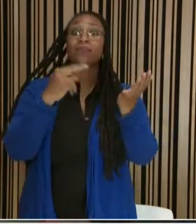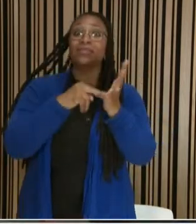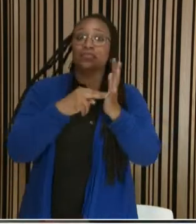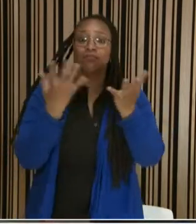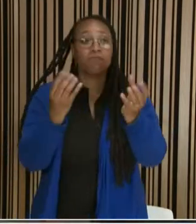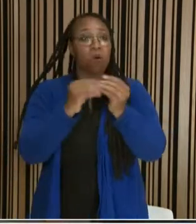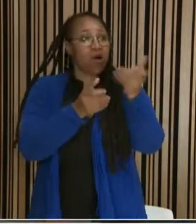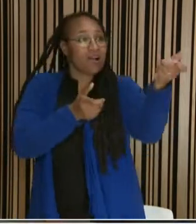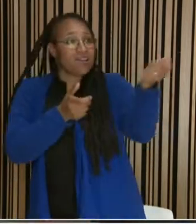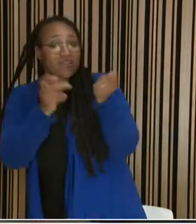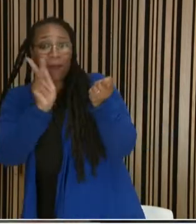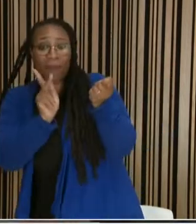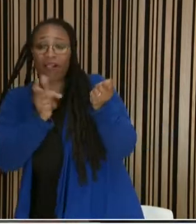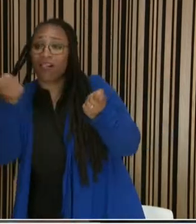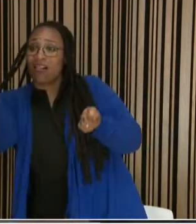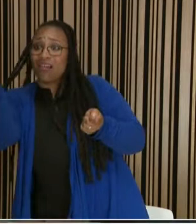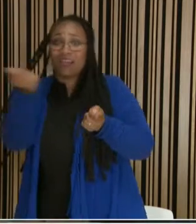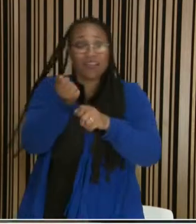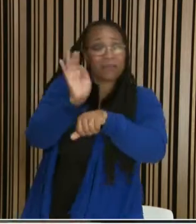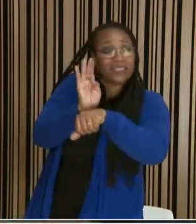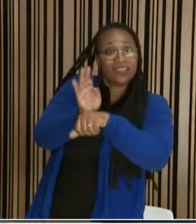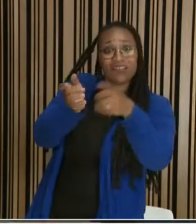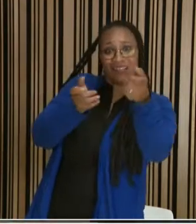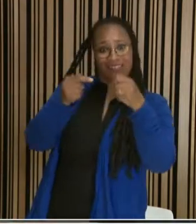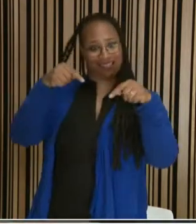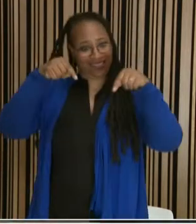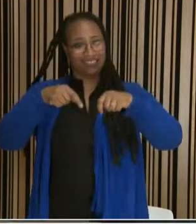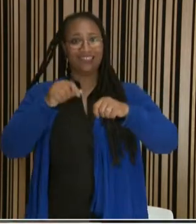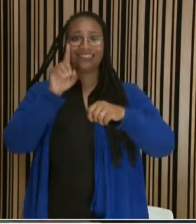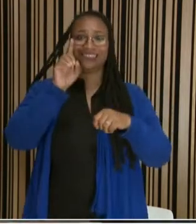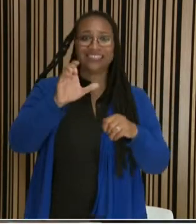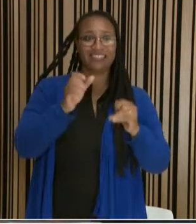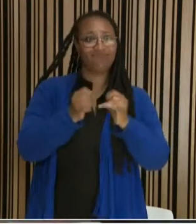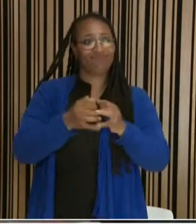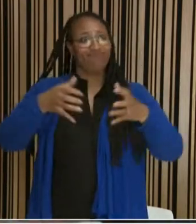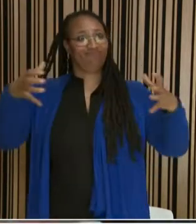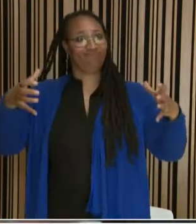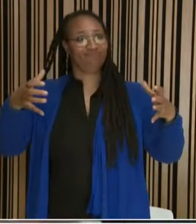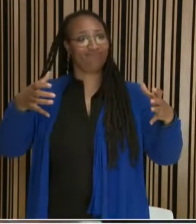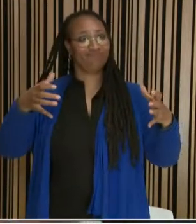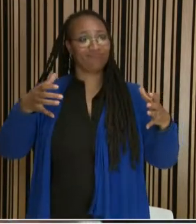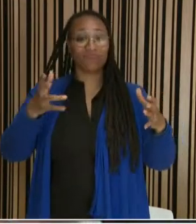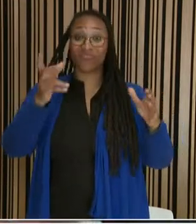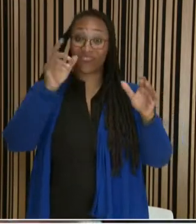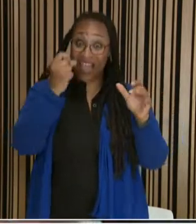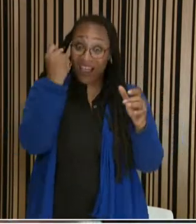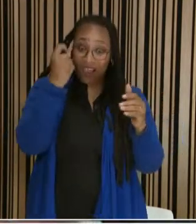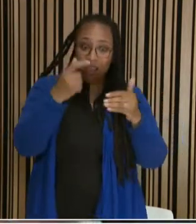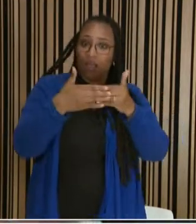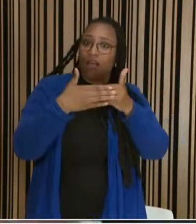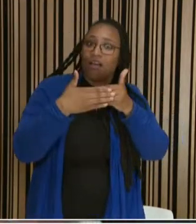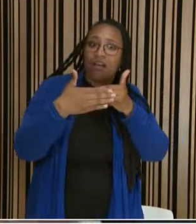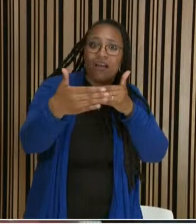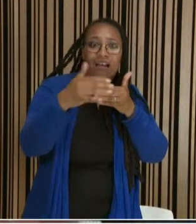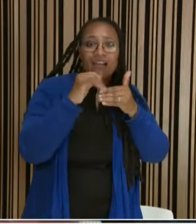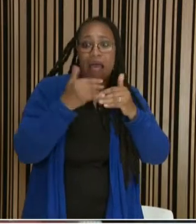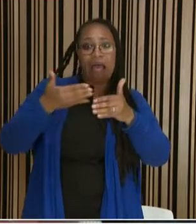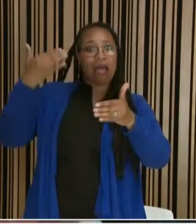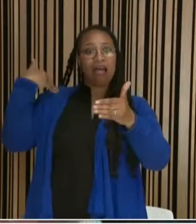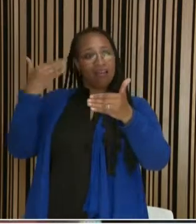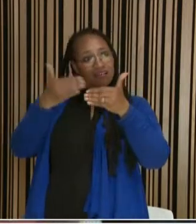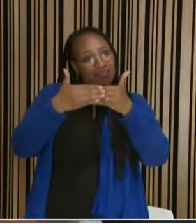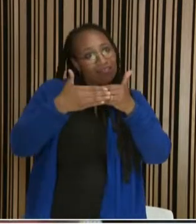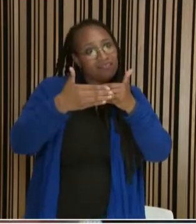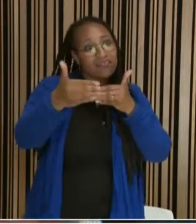long-term stability. We've had to make some tough choices here. They impact vacant positions.